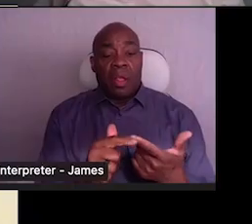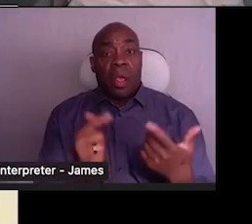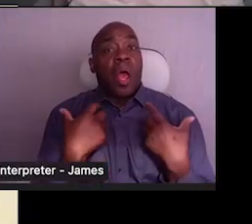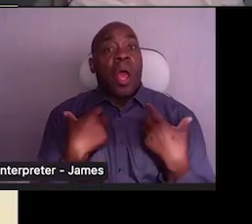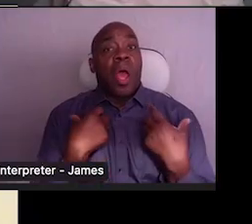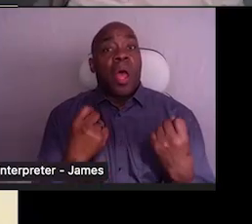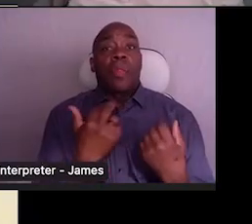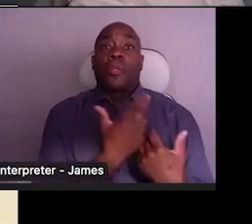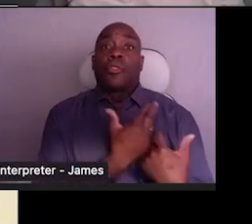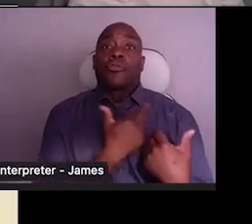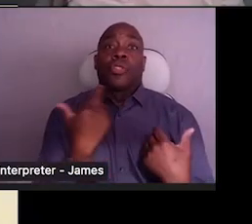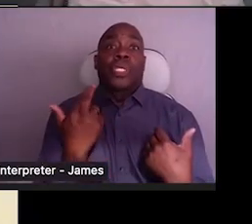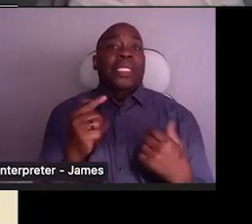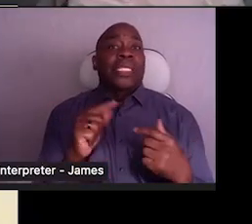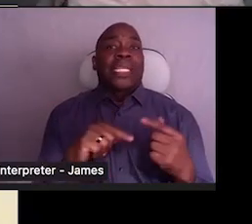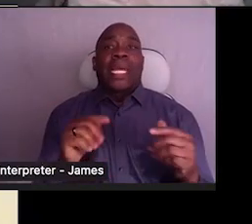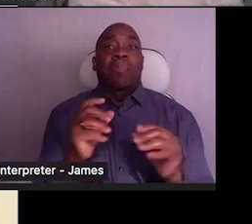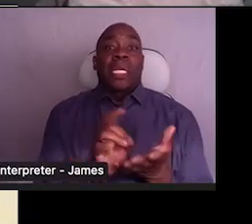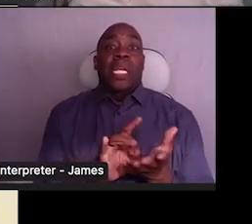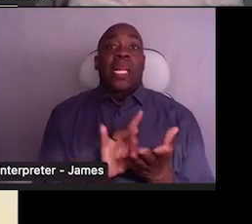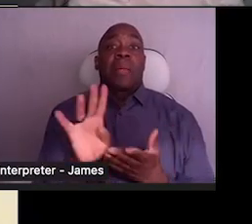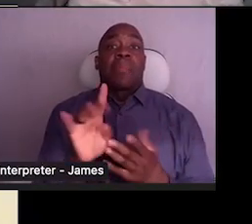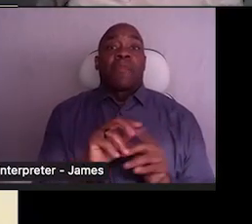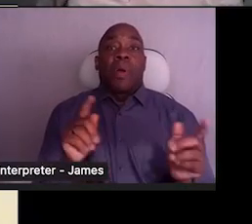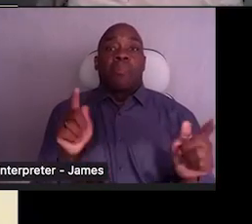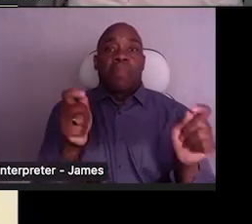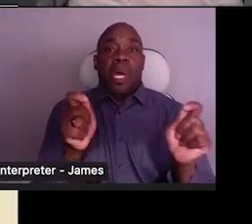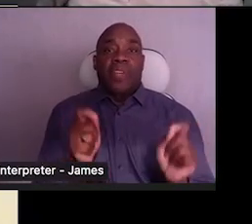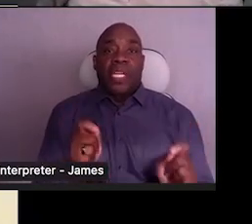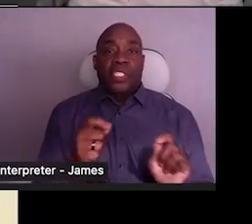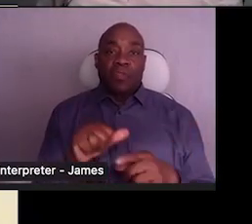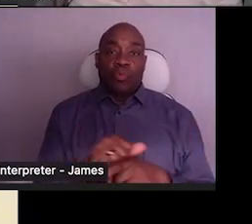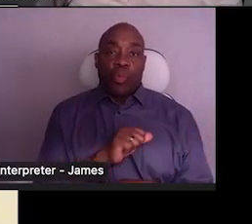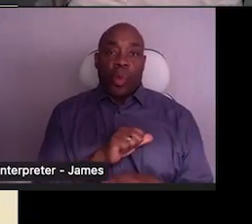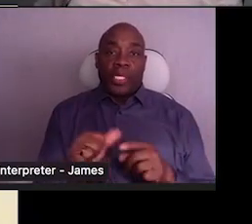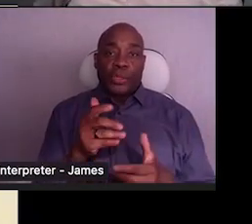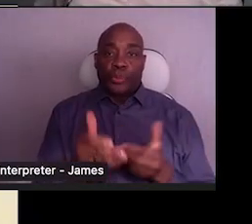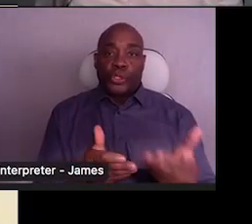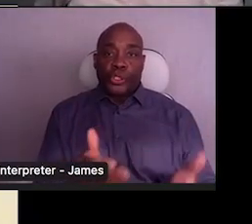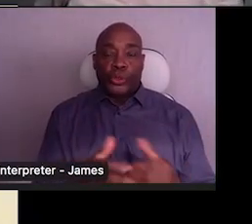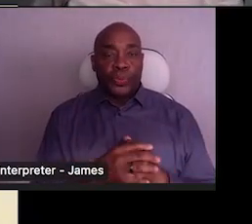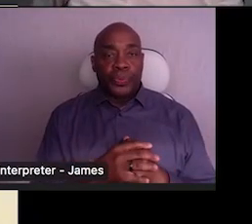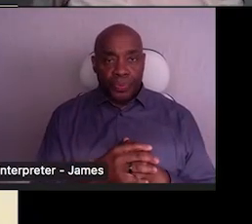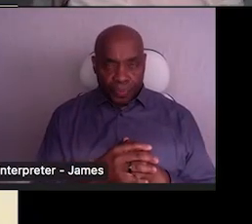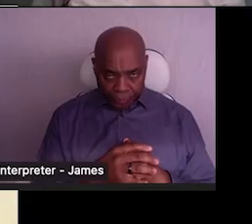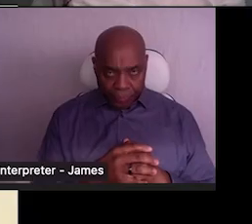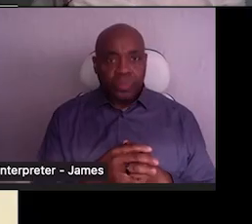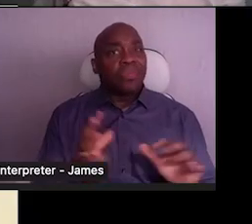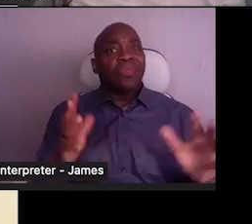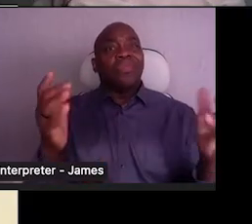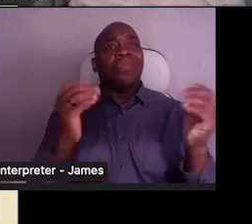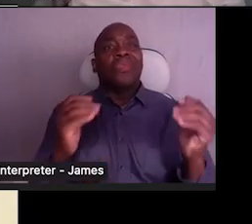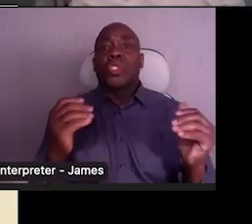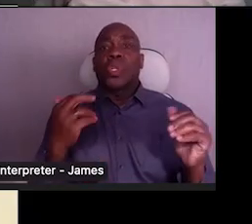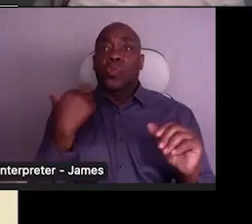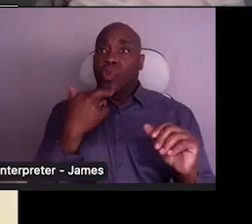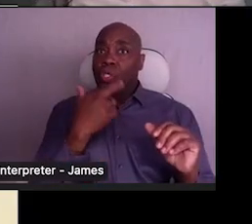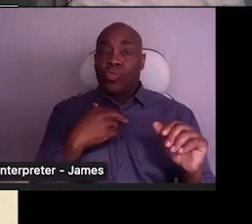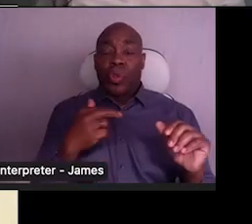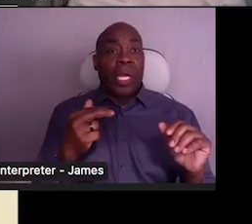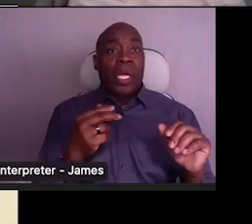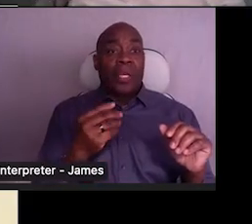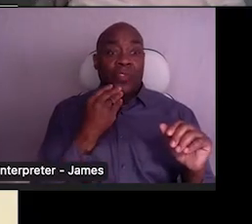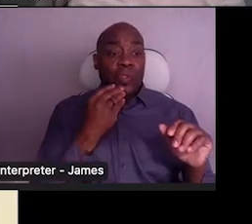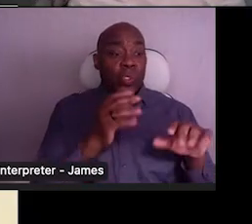health risk that can't be eliminated by a modification of the policies, practices, and procedures. In a restaurant, a